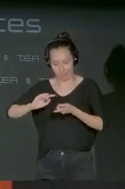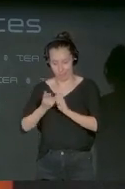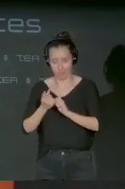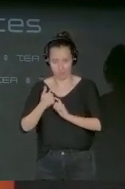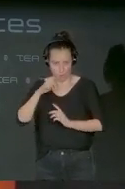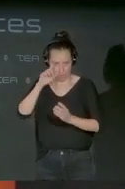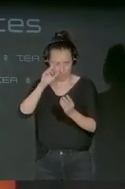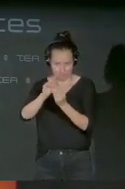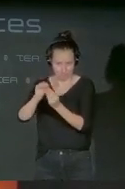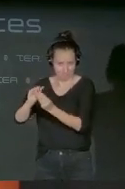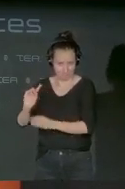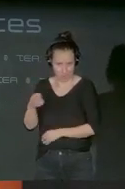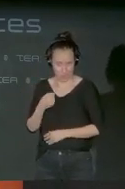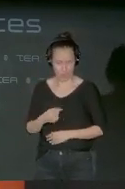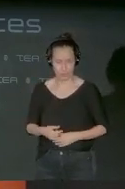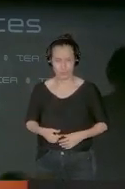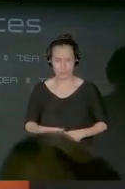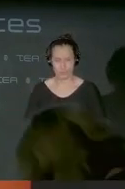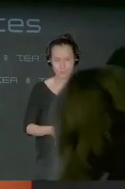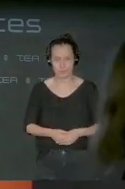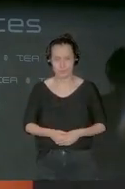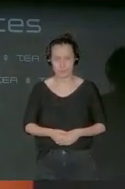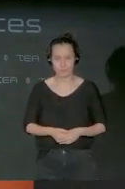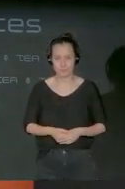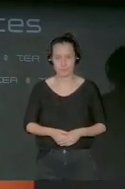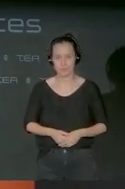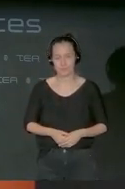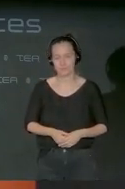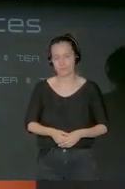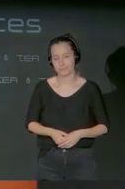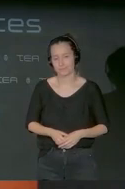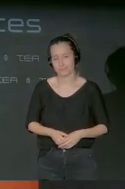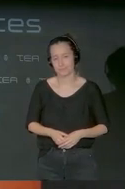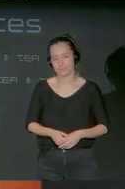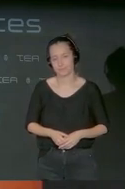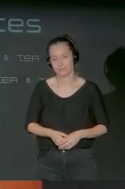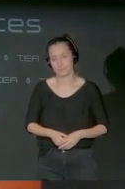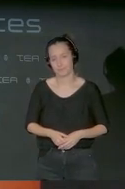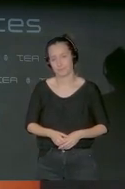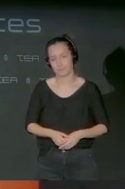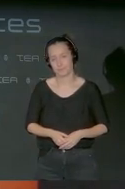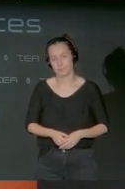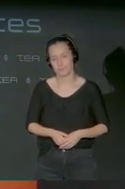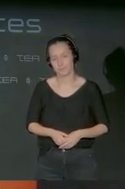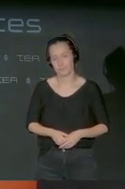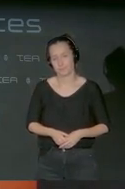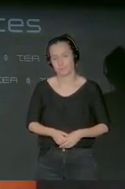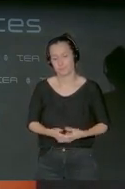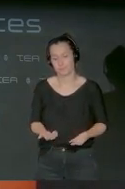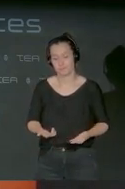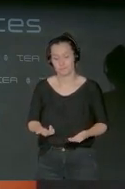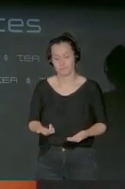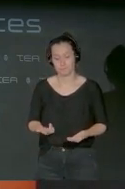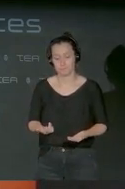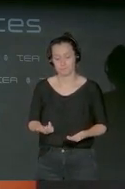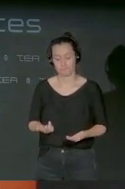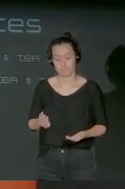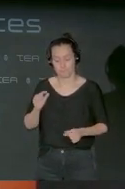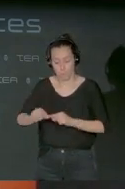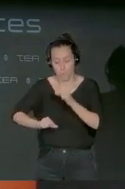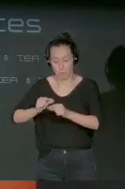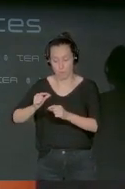the, you know, the spectacular, solid, consistent economic growth at the global and European